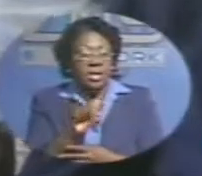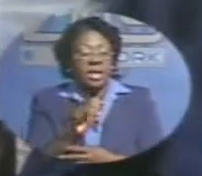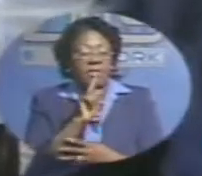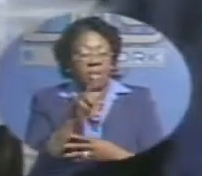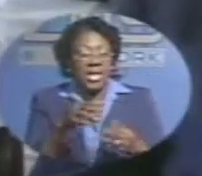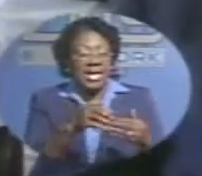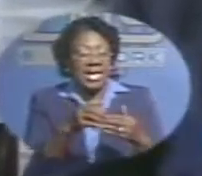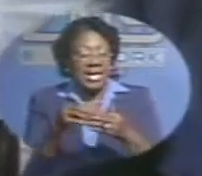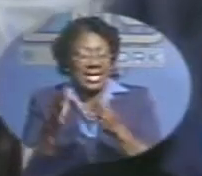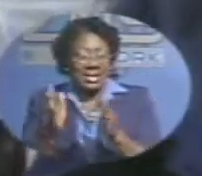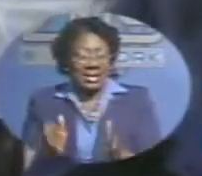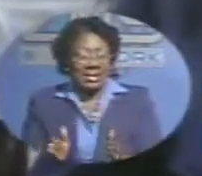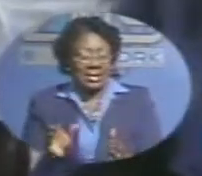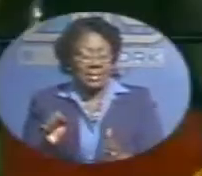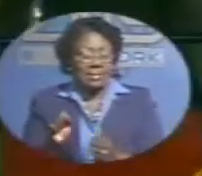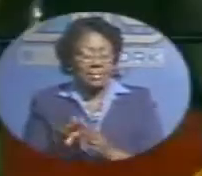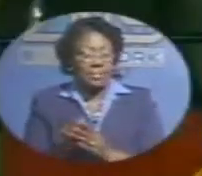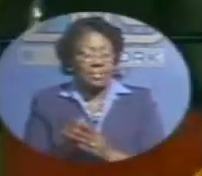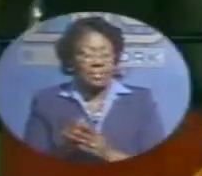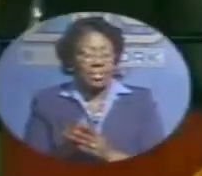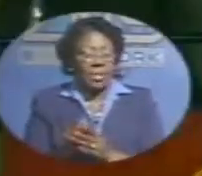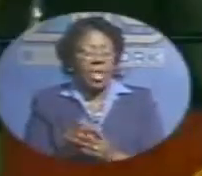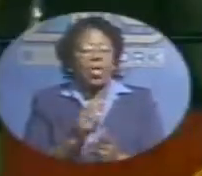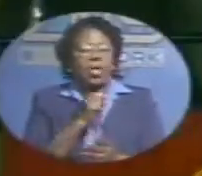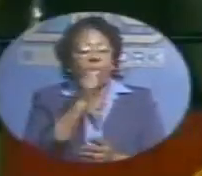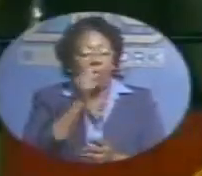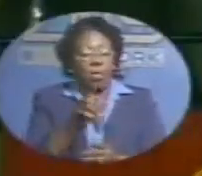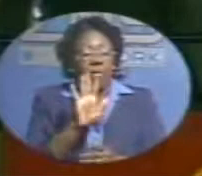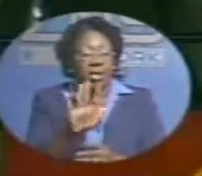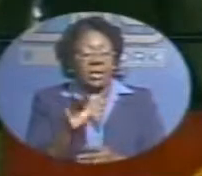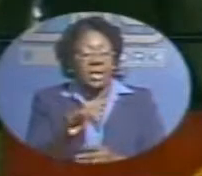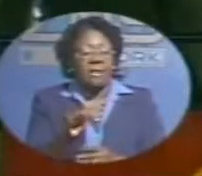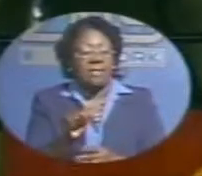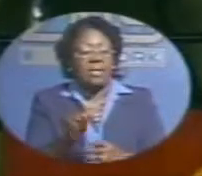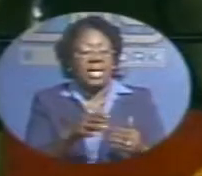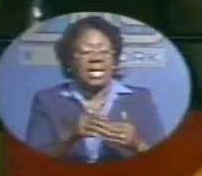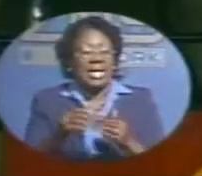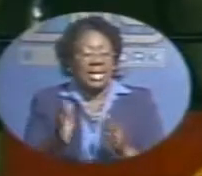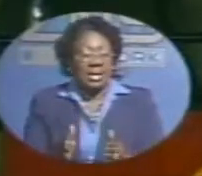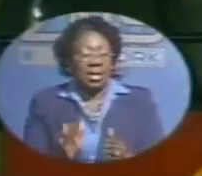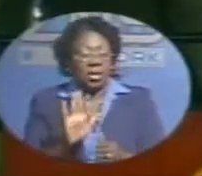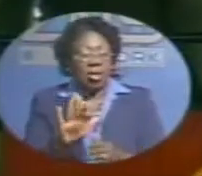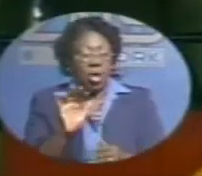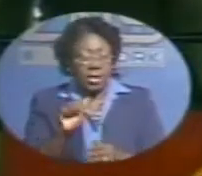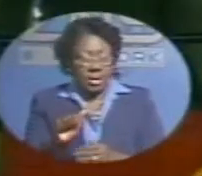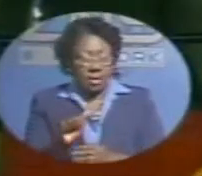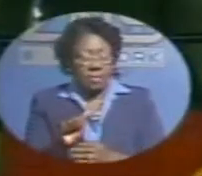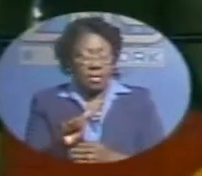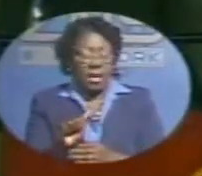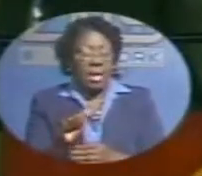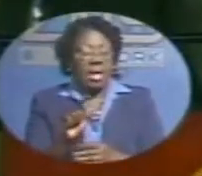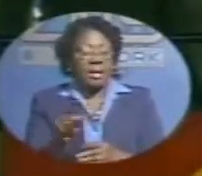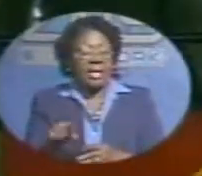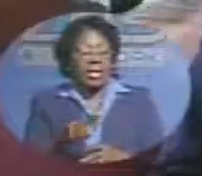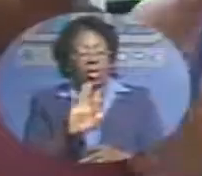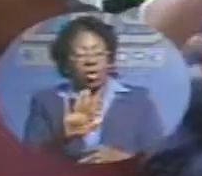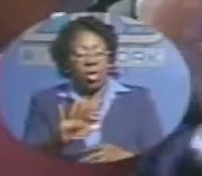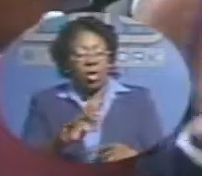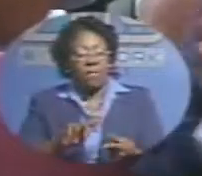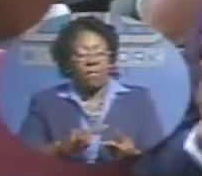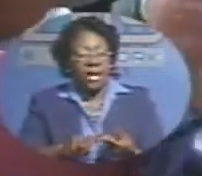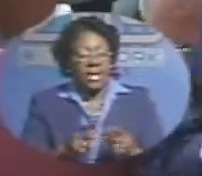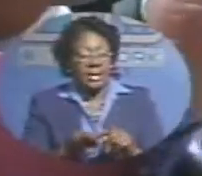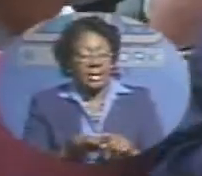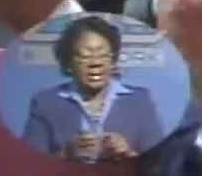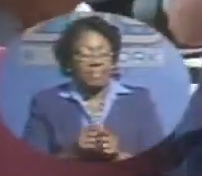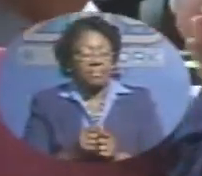are now co-creators of that system. You proved yourselves to be leaders first and foremost to yourself and then to your peers. Camp